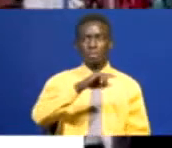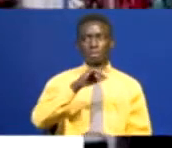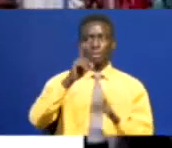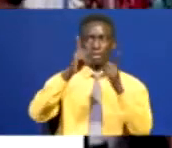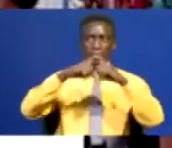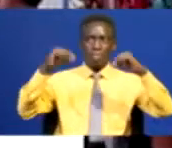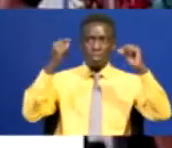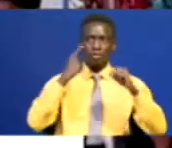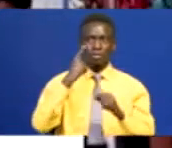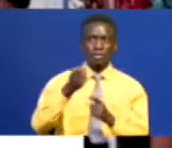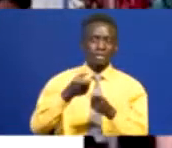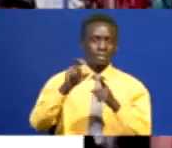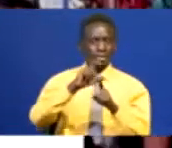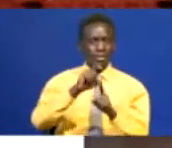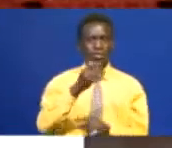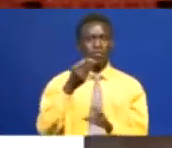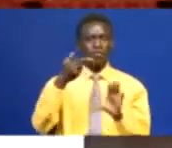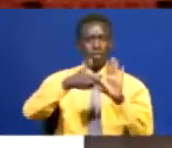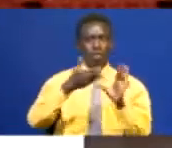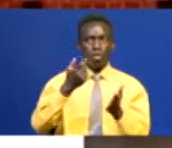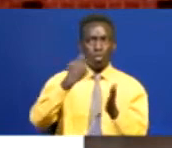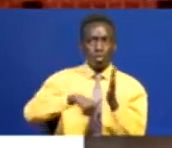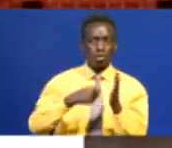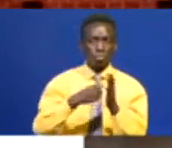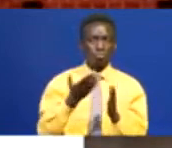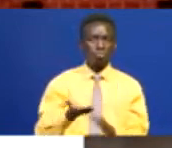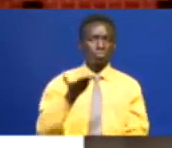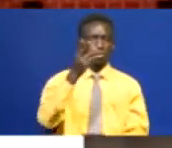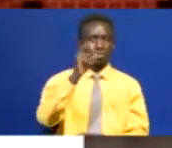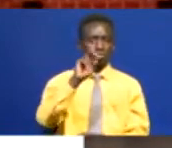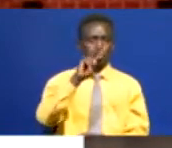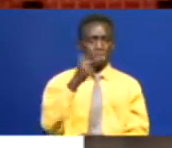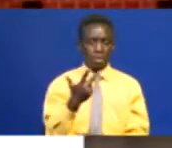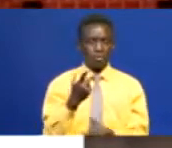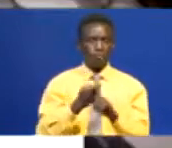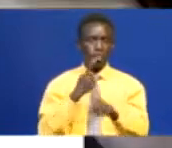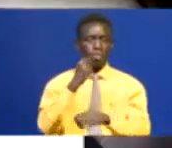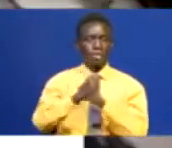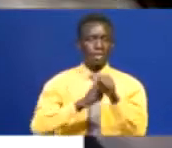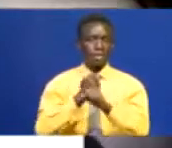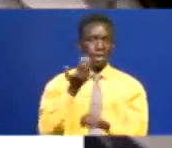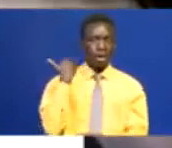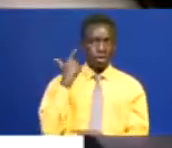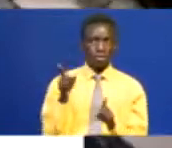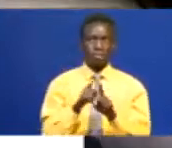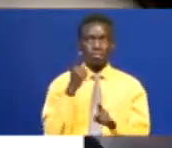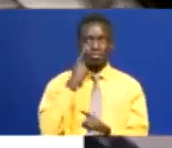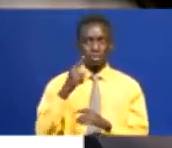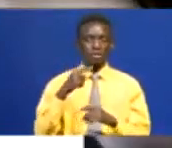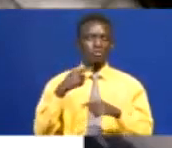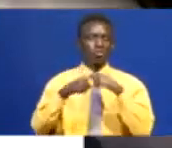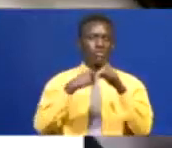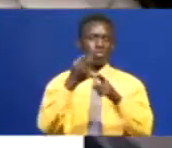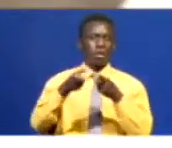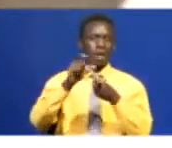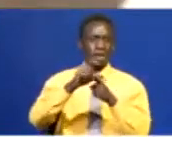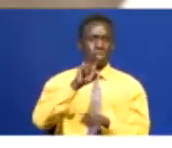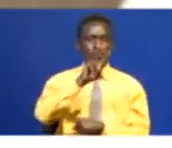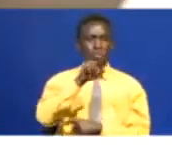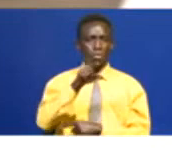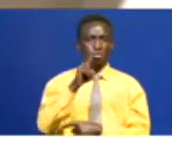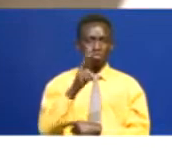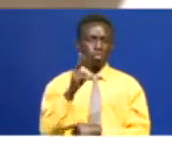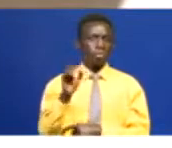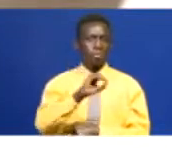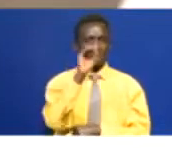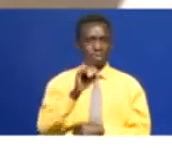costs, rose 3.3% in June 2023 from a year ago, accelerating slightly from a 3.2% gain in May,